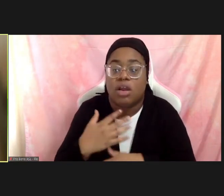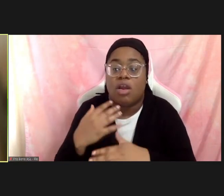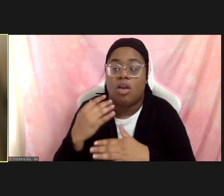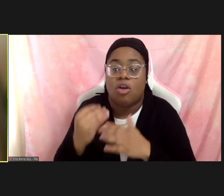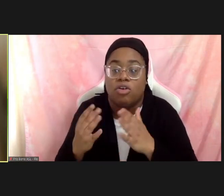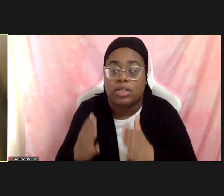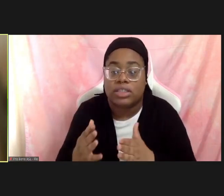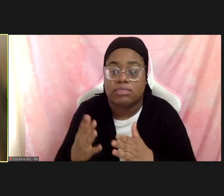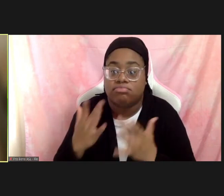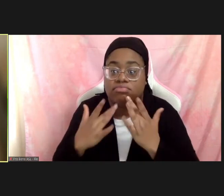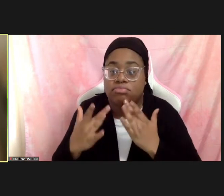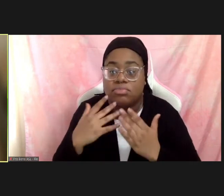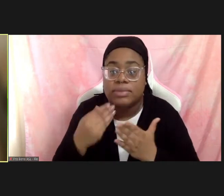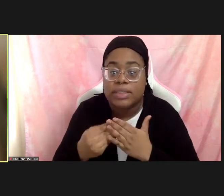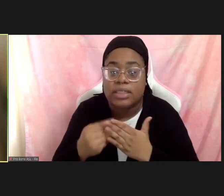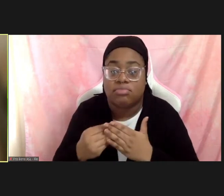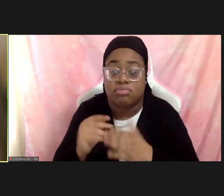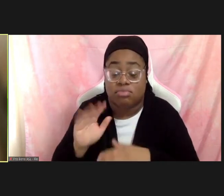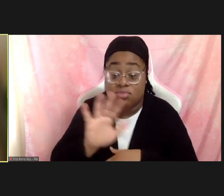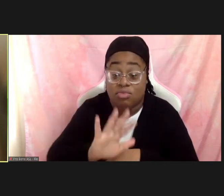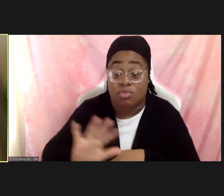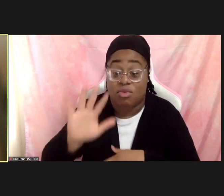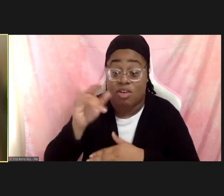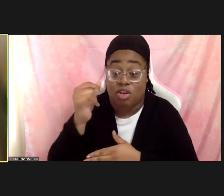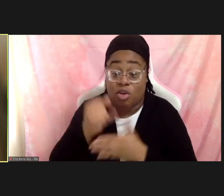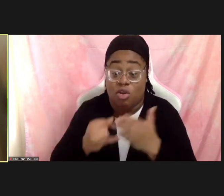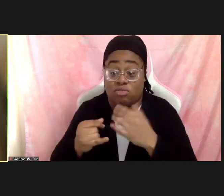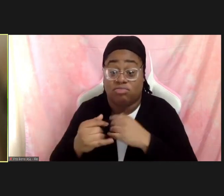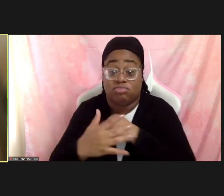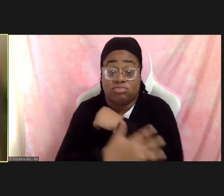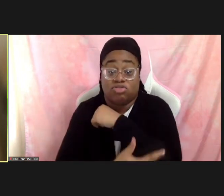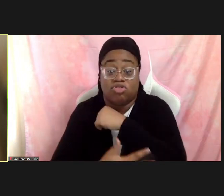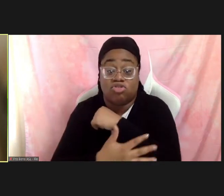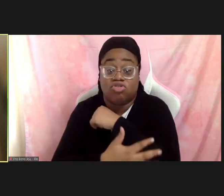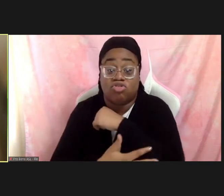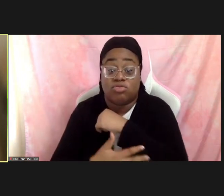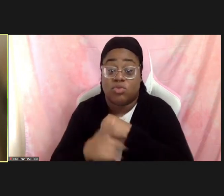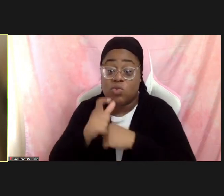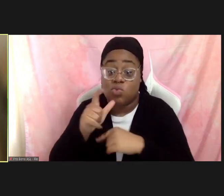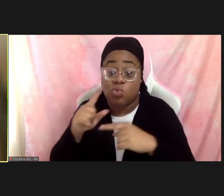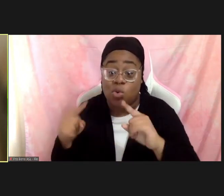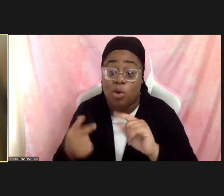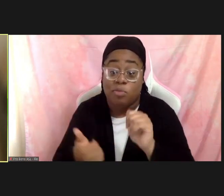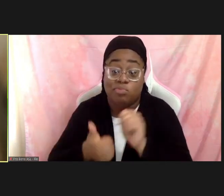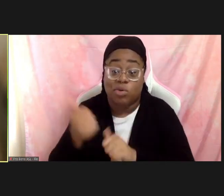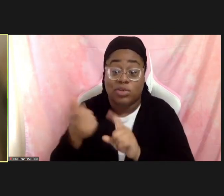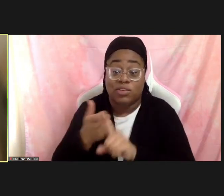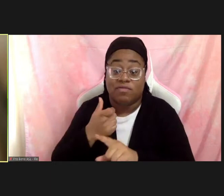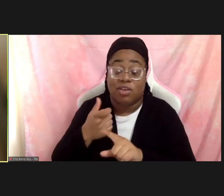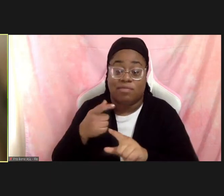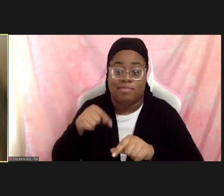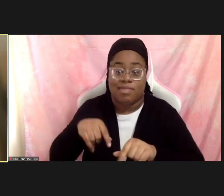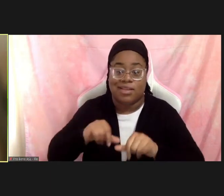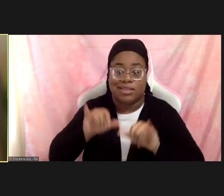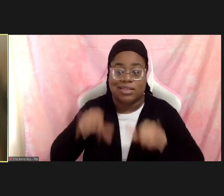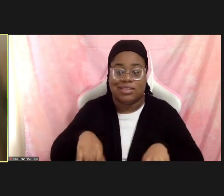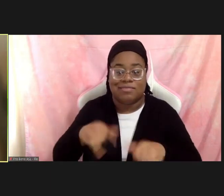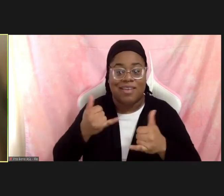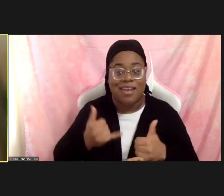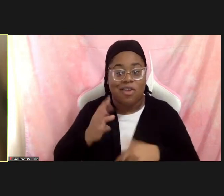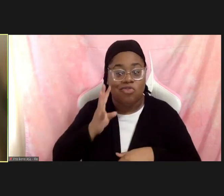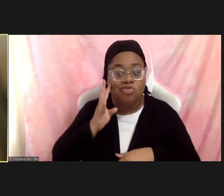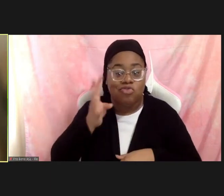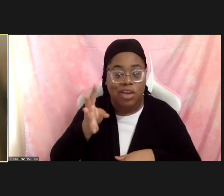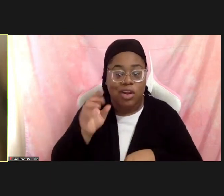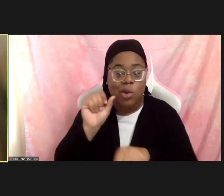country, the artists who have been most harmed by our current systems are creating